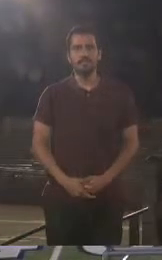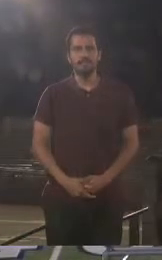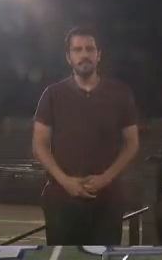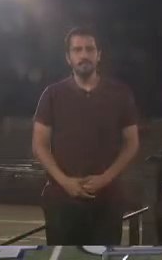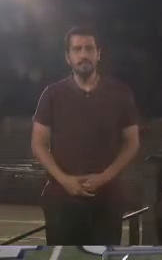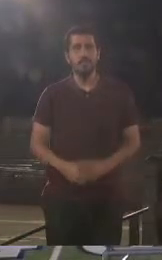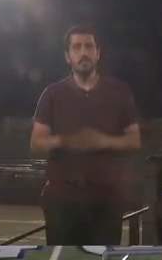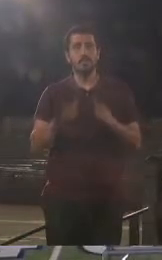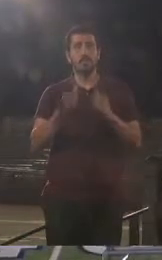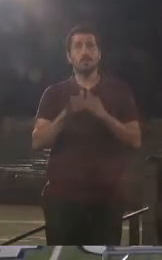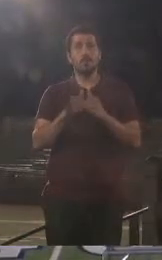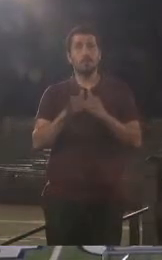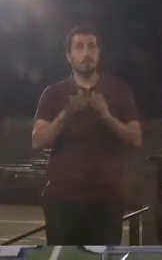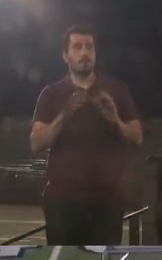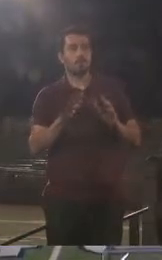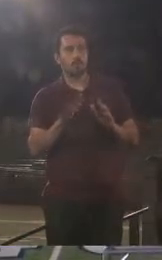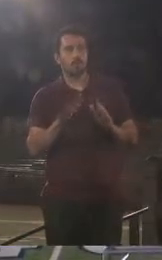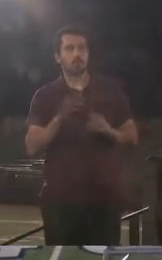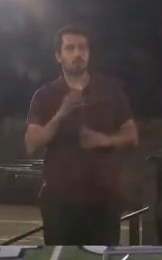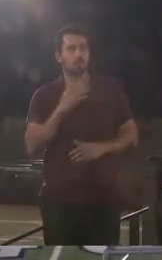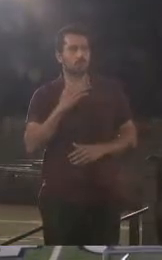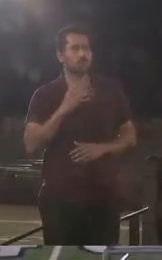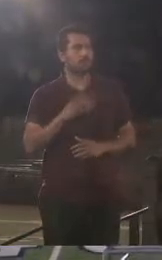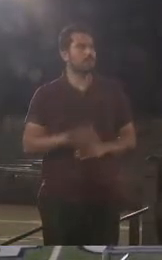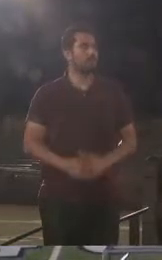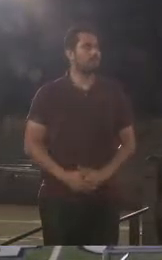Would the class,